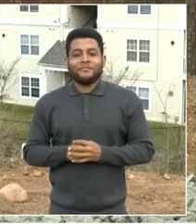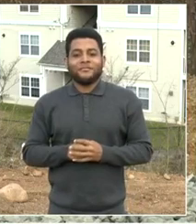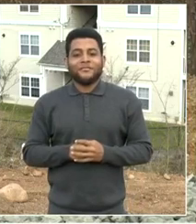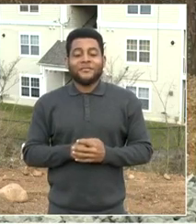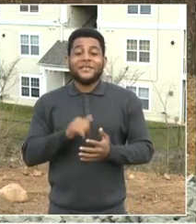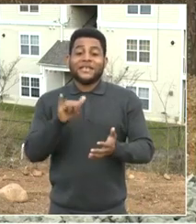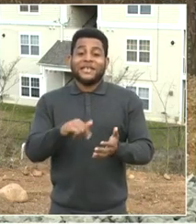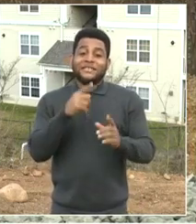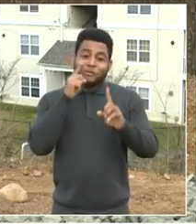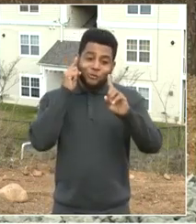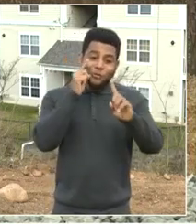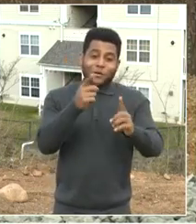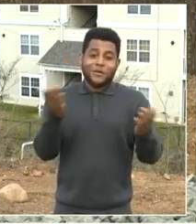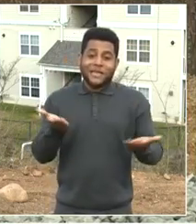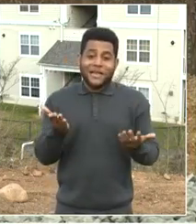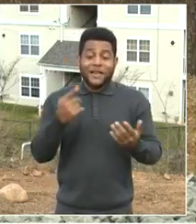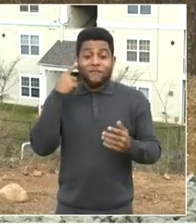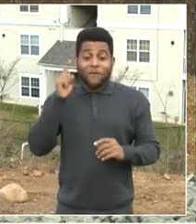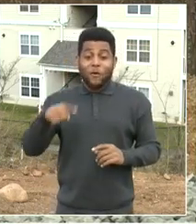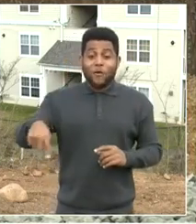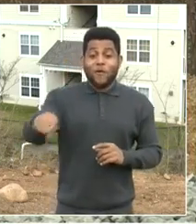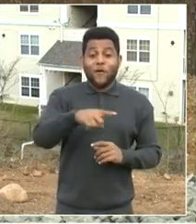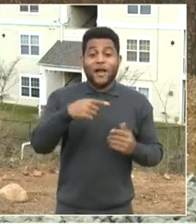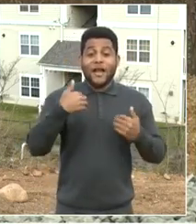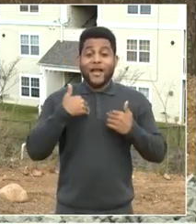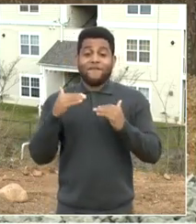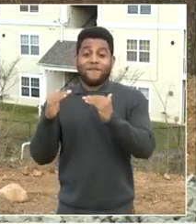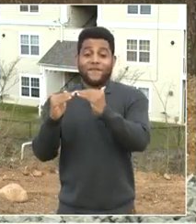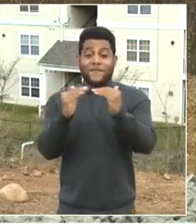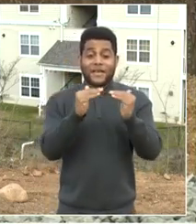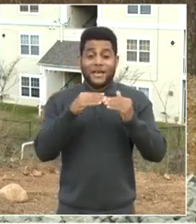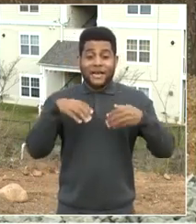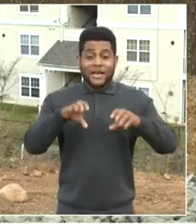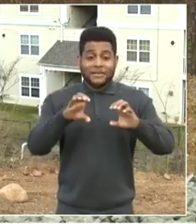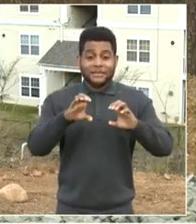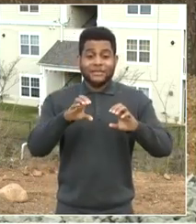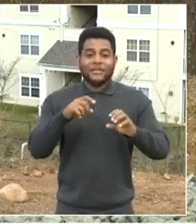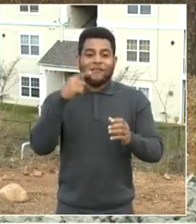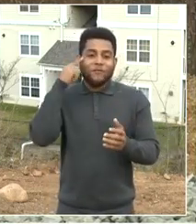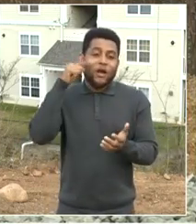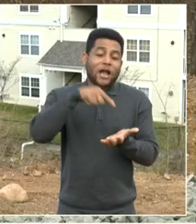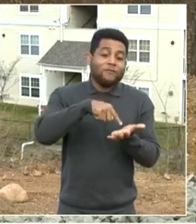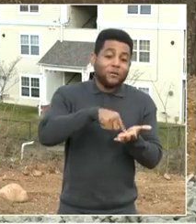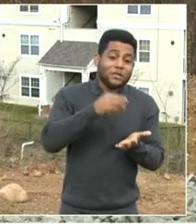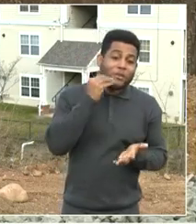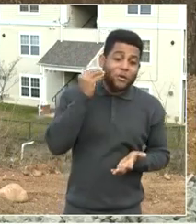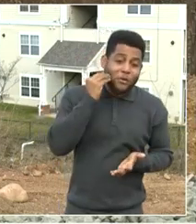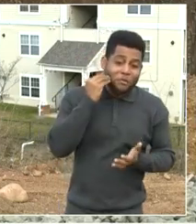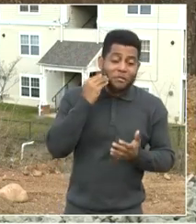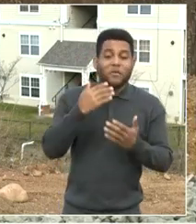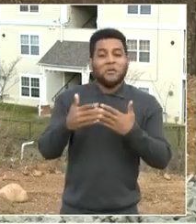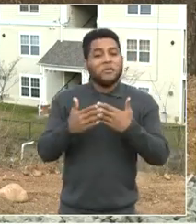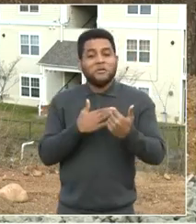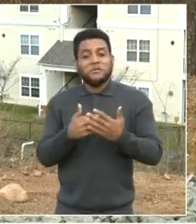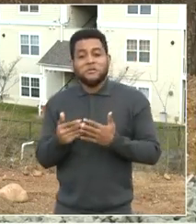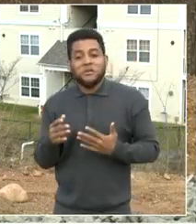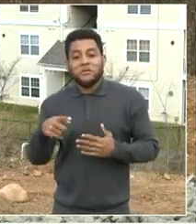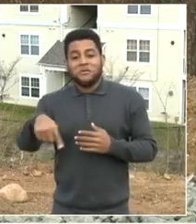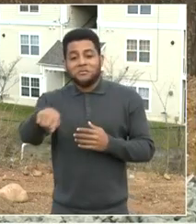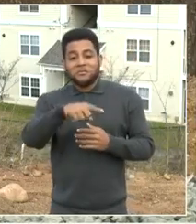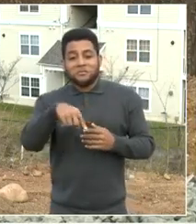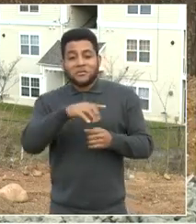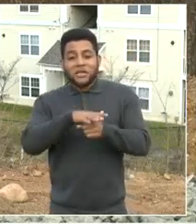fair shot in your search for affordable housing, whether you are in one of the 8 homes with Habitat or elsewhere. We want to help you. Thank